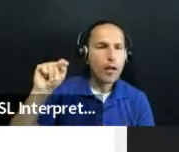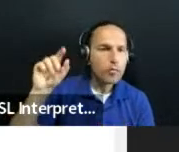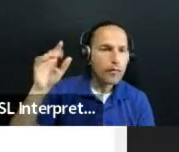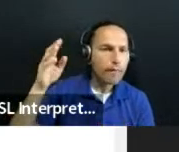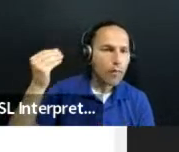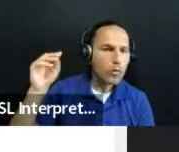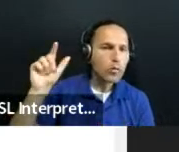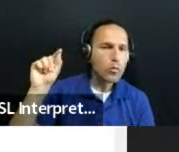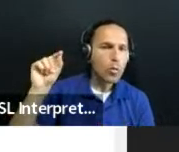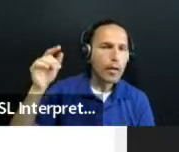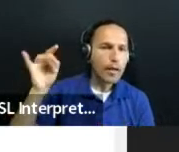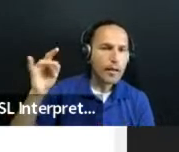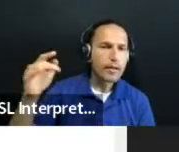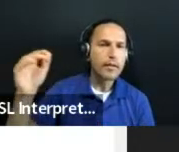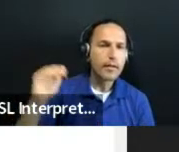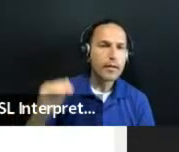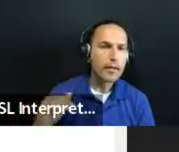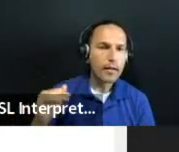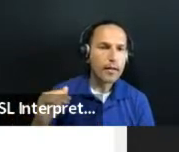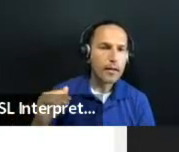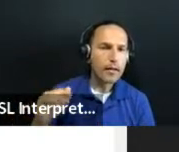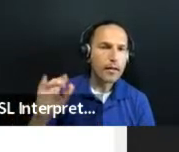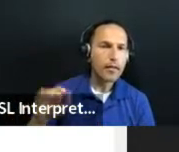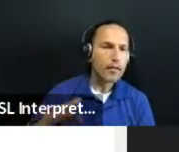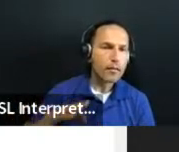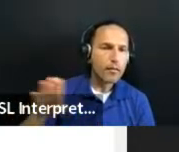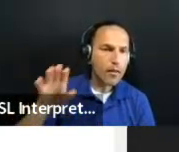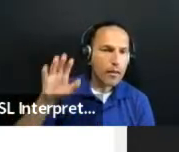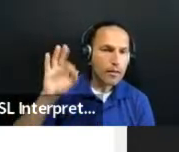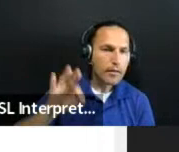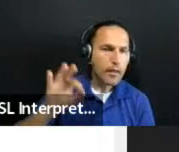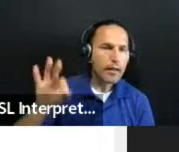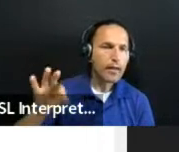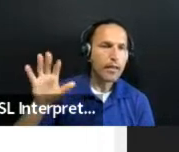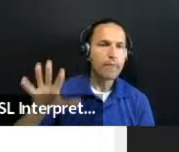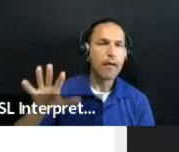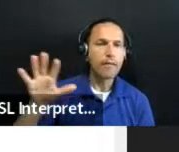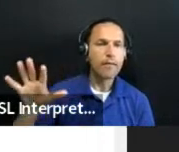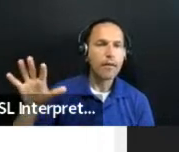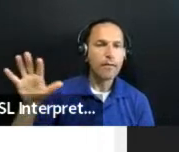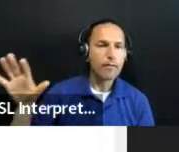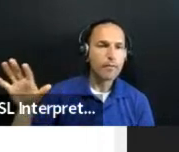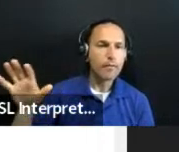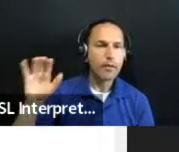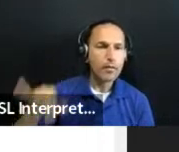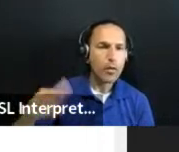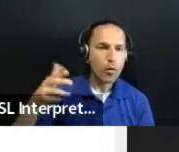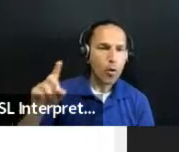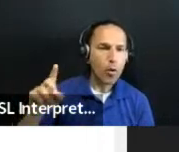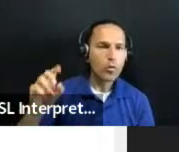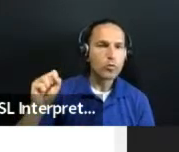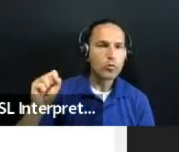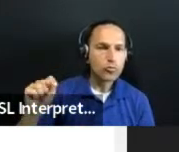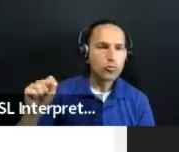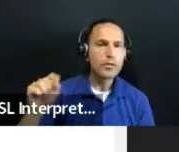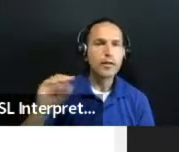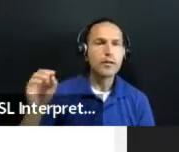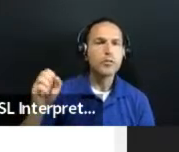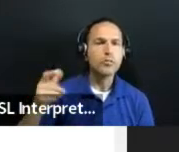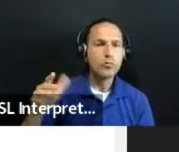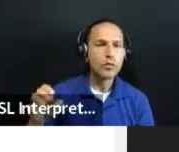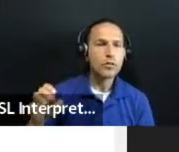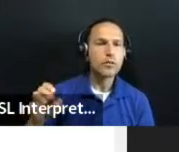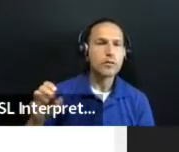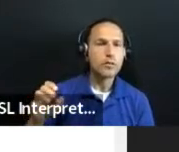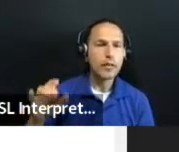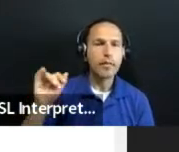2018. List and nesting level 1. Pedestrian ramp 99555 at the corner of Gold Street and Spruce Street in Manhattan. This ramp is used to cross Spruce